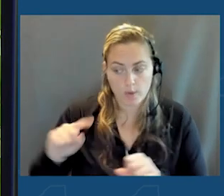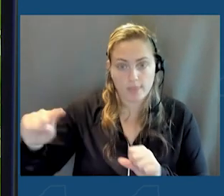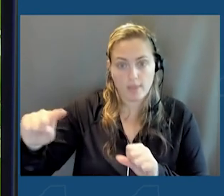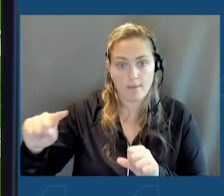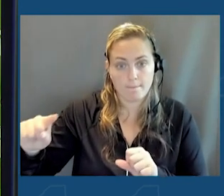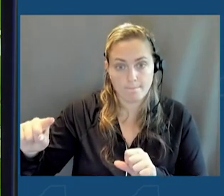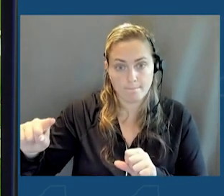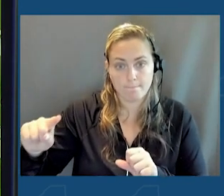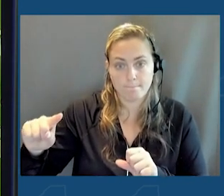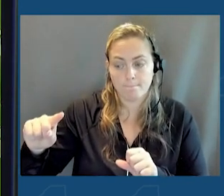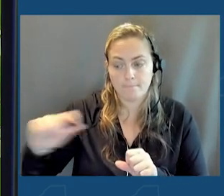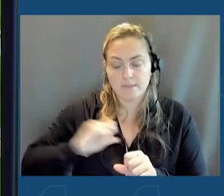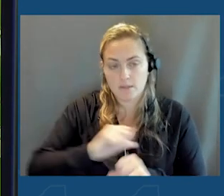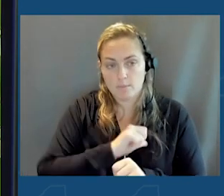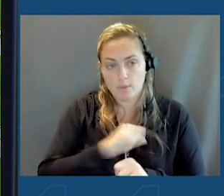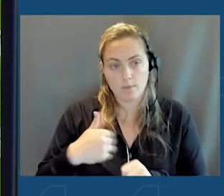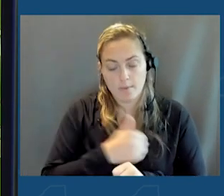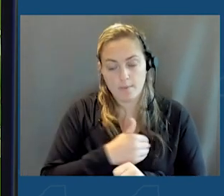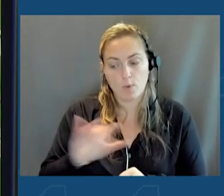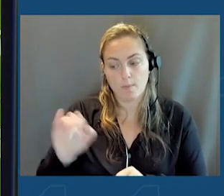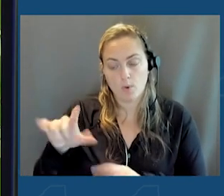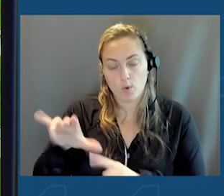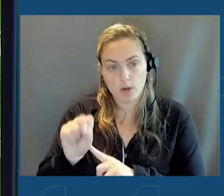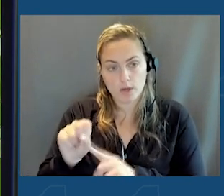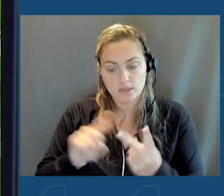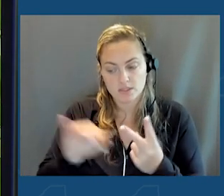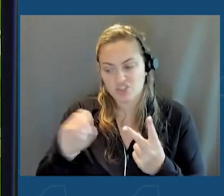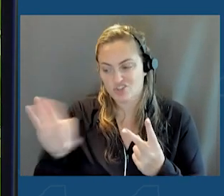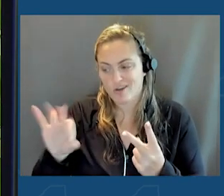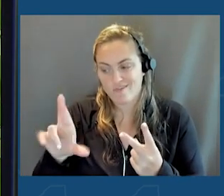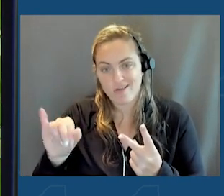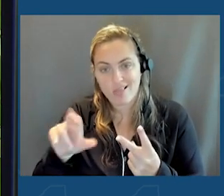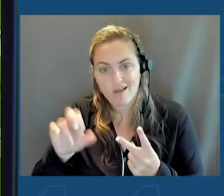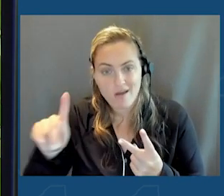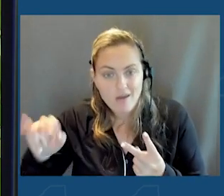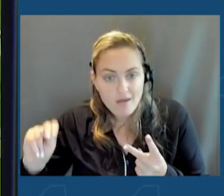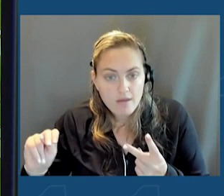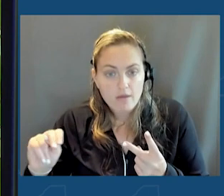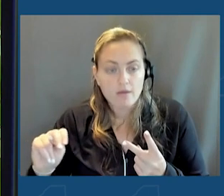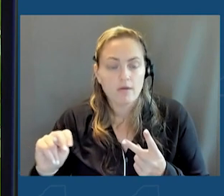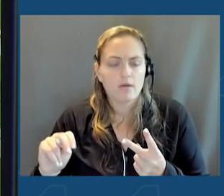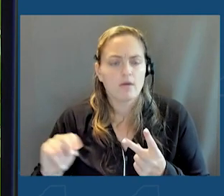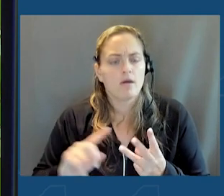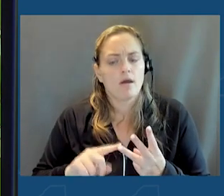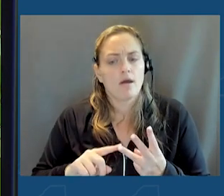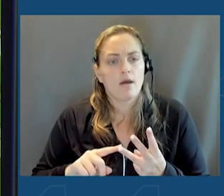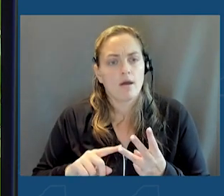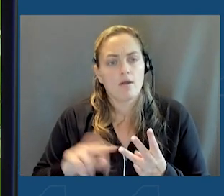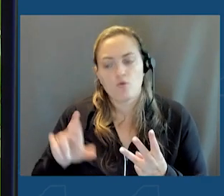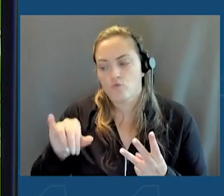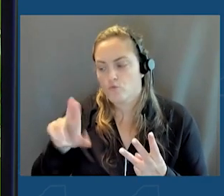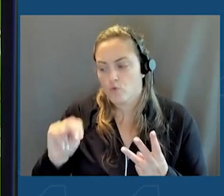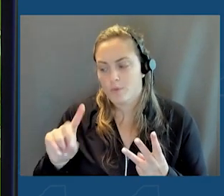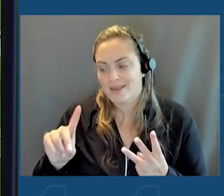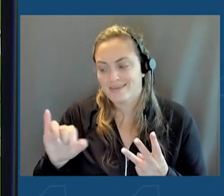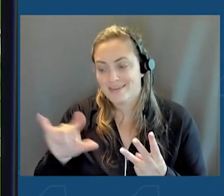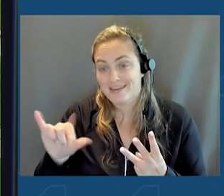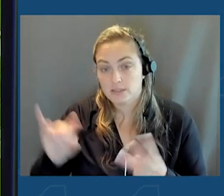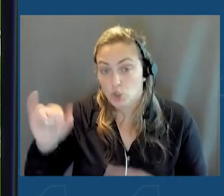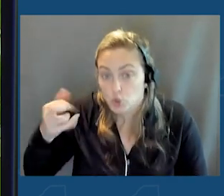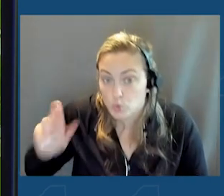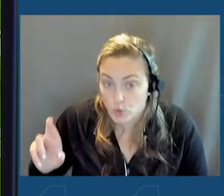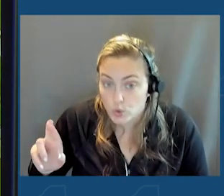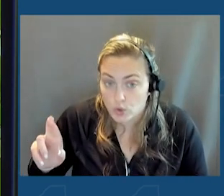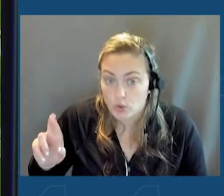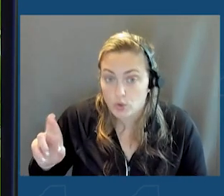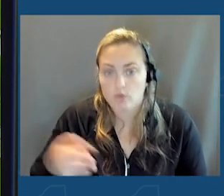Crespo and Senator Jeff Klein and Bronx Borough President Ruben Diaz Jr. And of